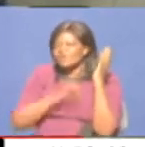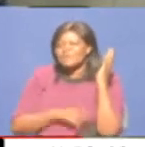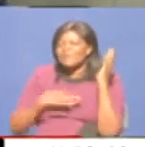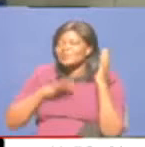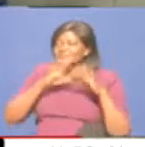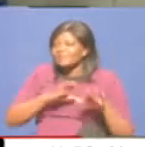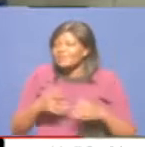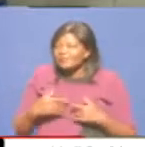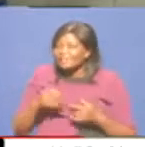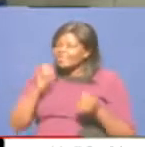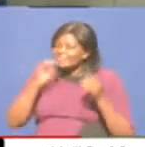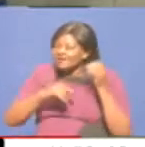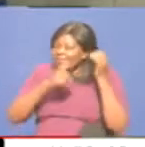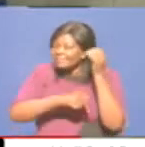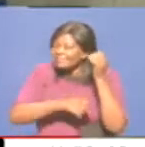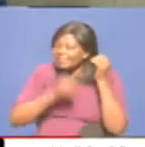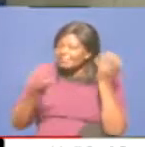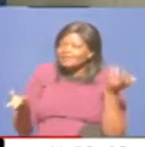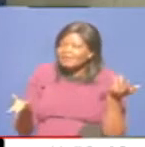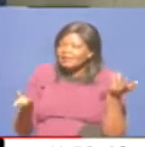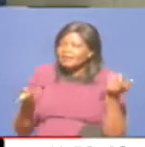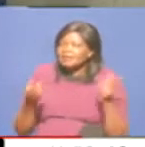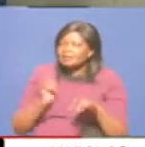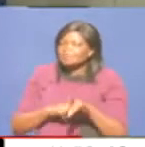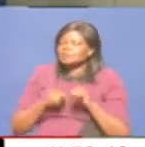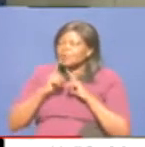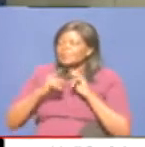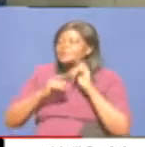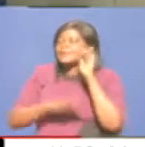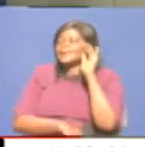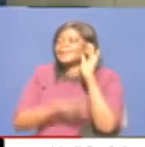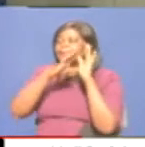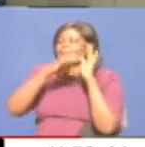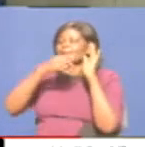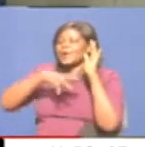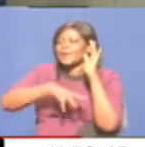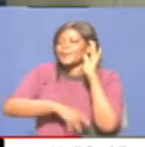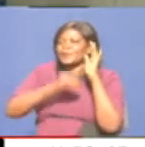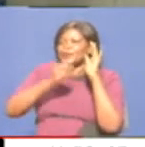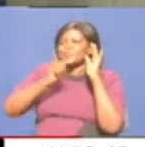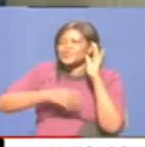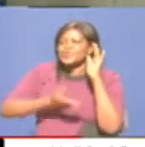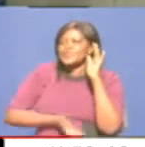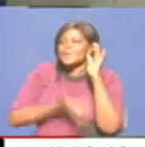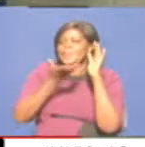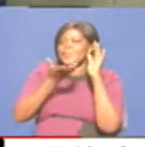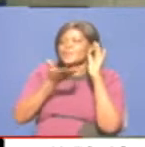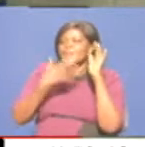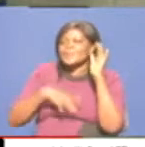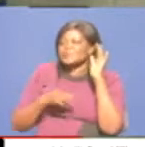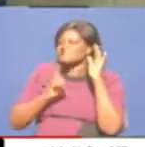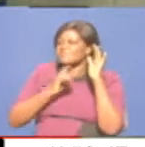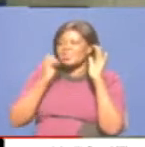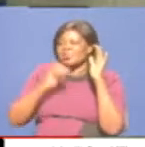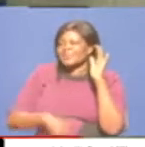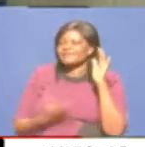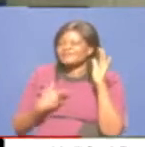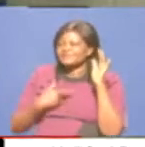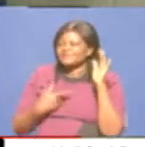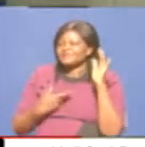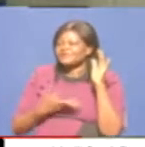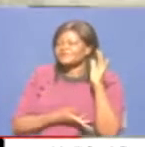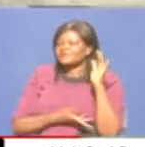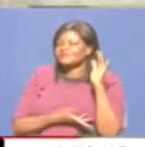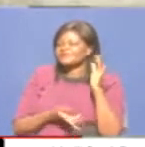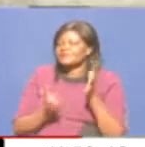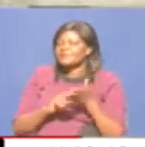is nothing yeah. there. Uh-huh. So when you say bottom up, what are you taking from bottom up to uplift these people? There's okay. nothing. Mm-hmm. So maybe